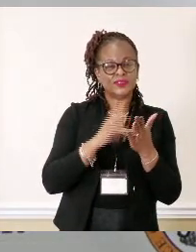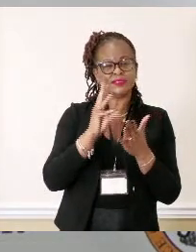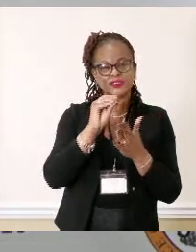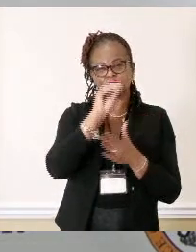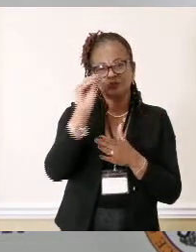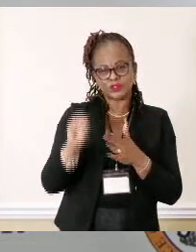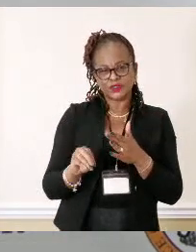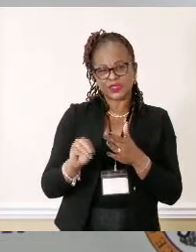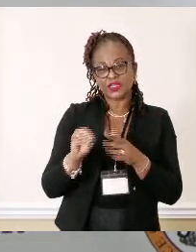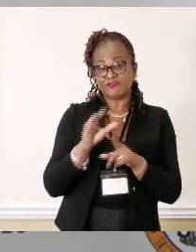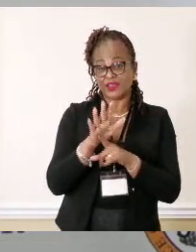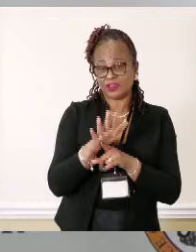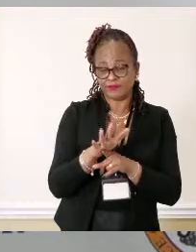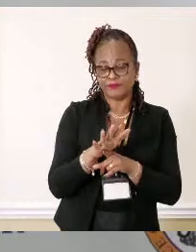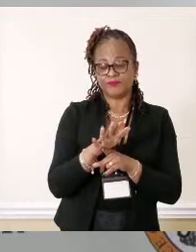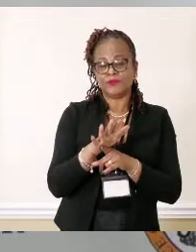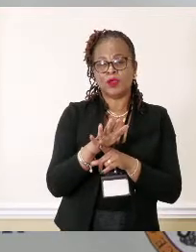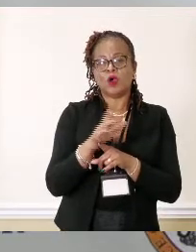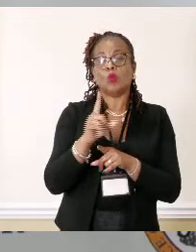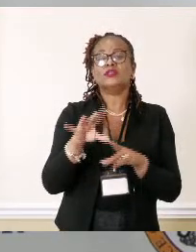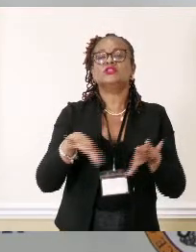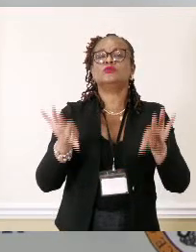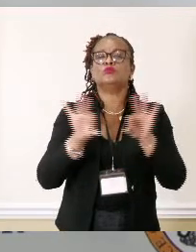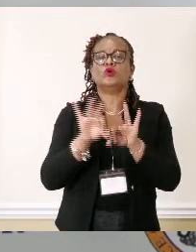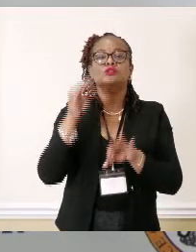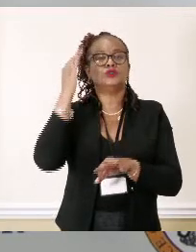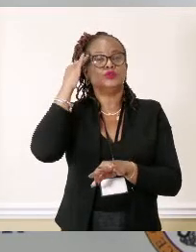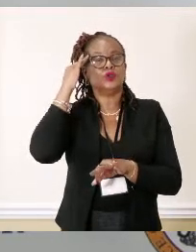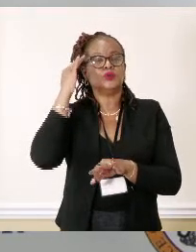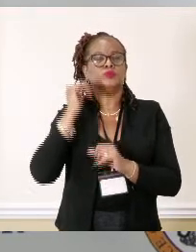60% effective. But what's important to know